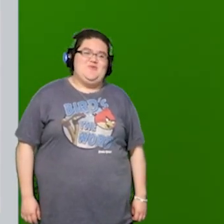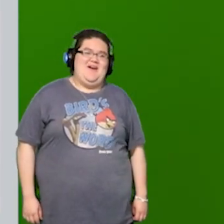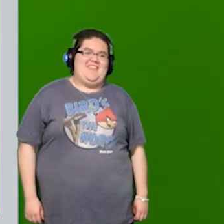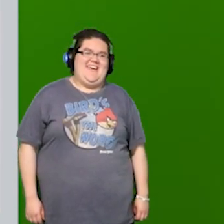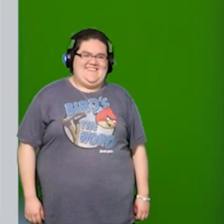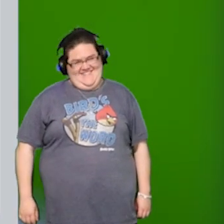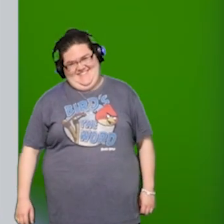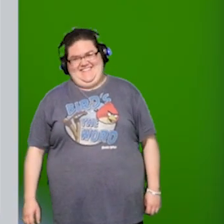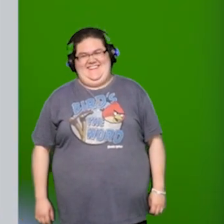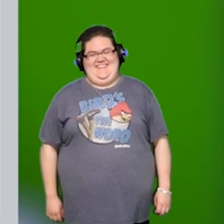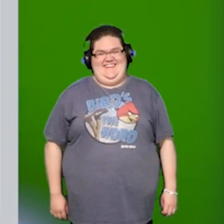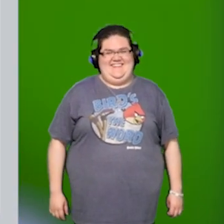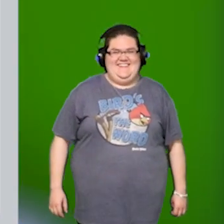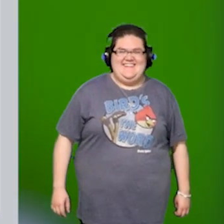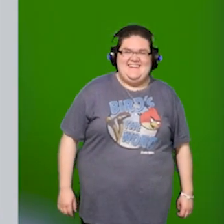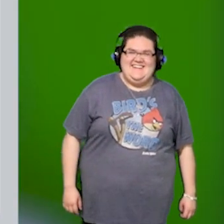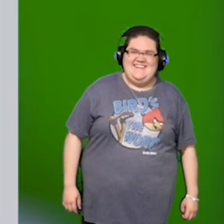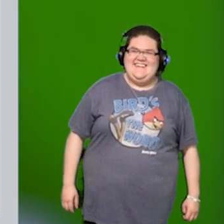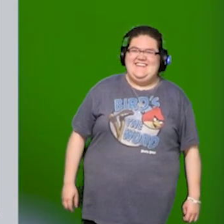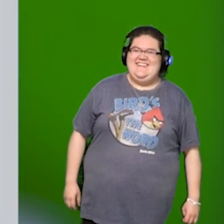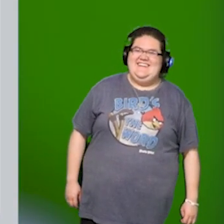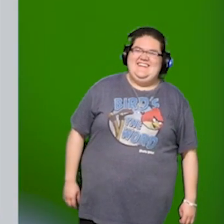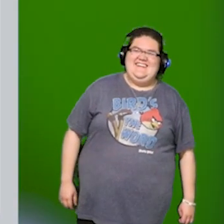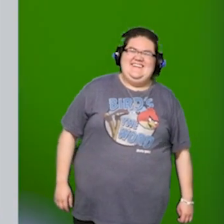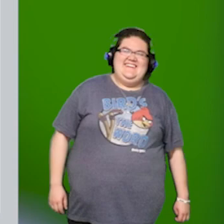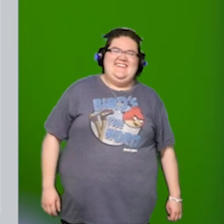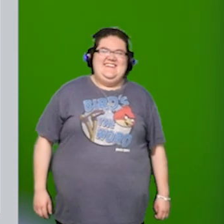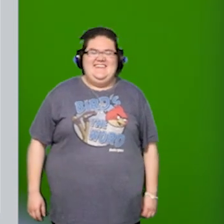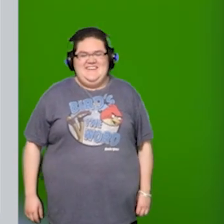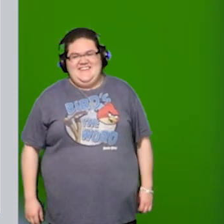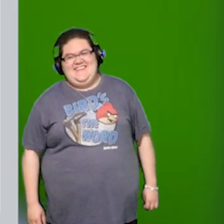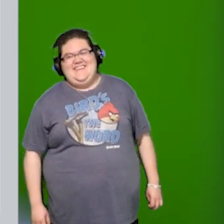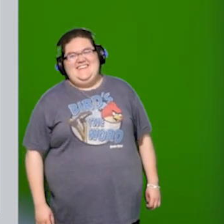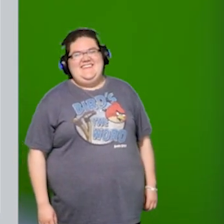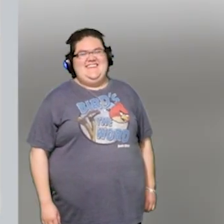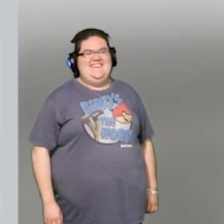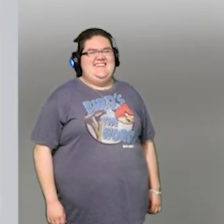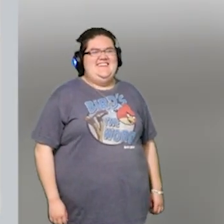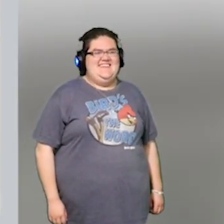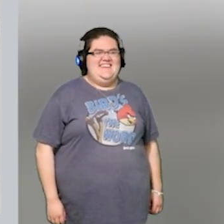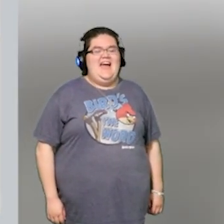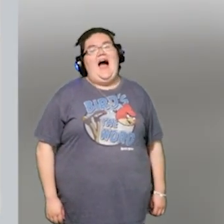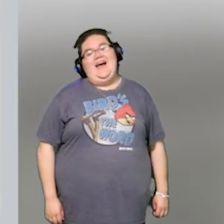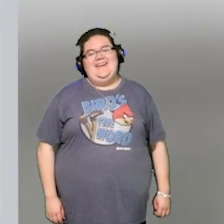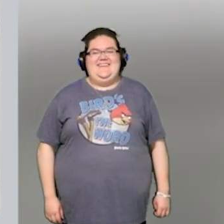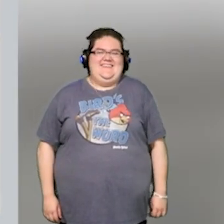you sure about that? You're in the office. Yeah, you do. I'm off the clock.